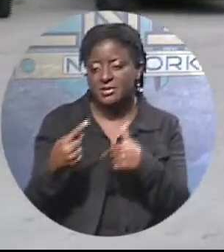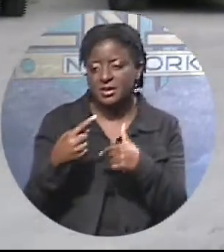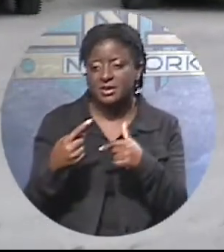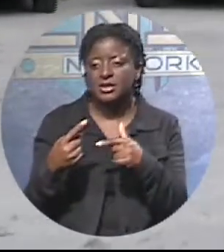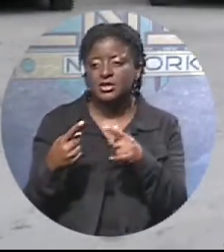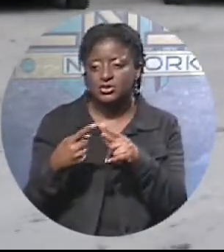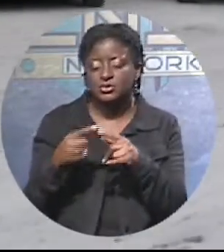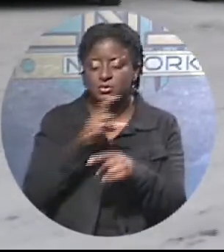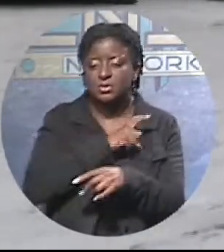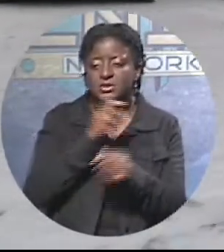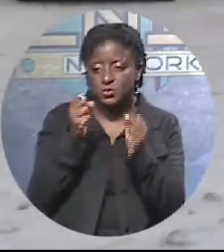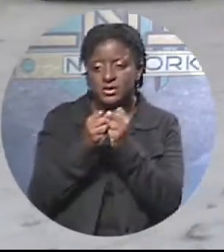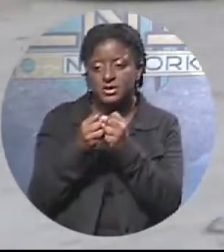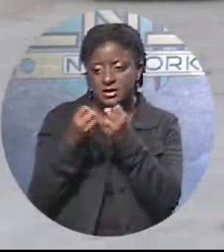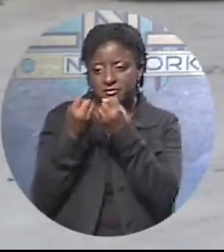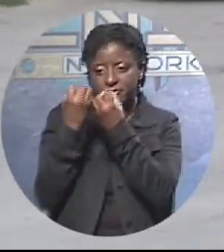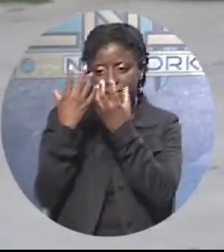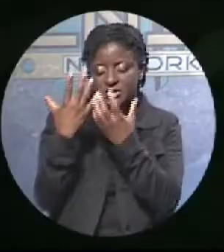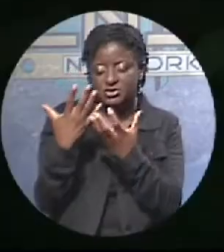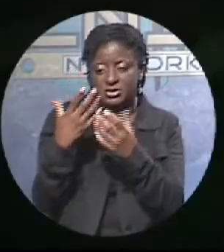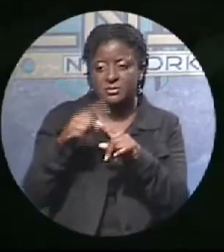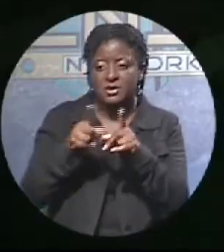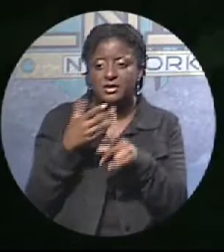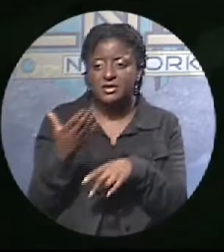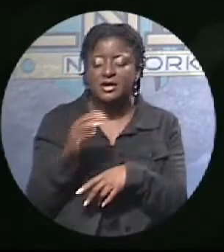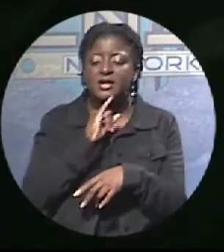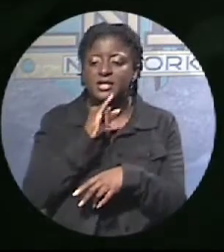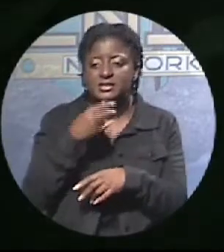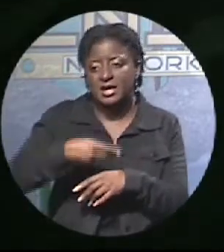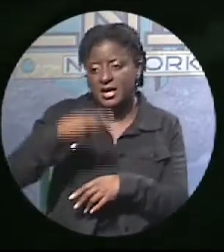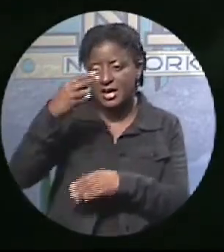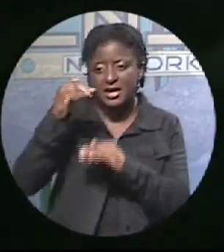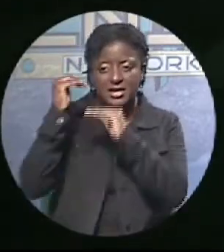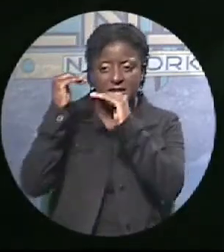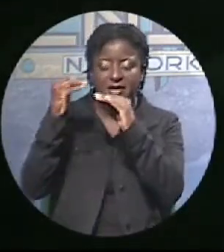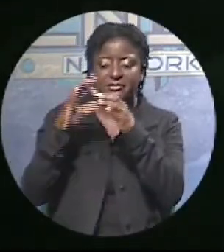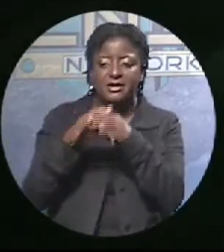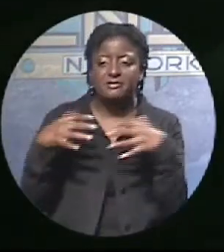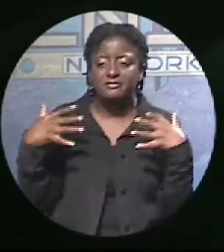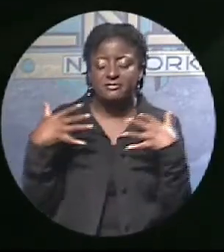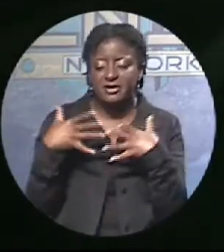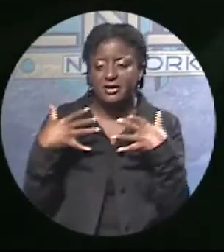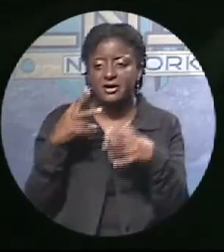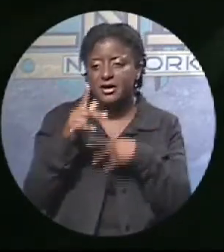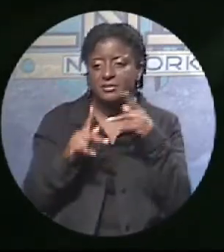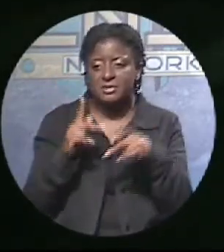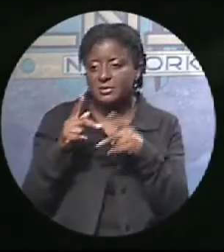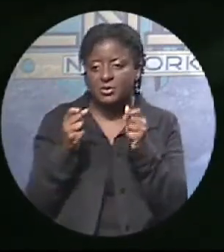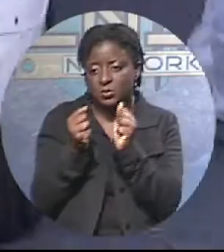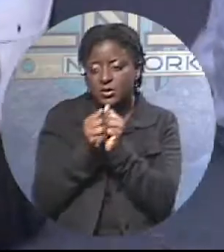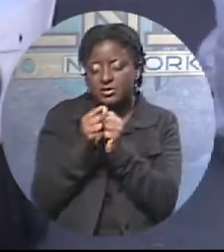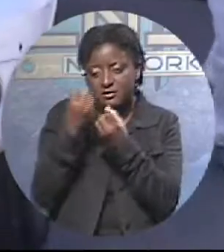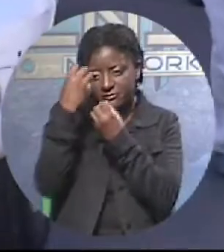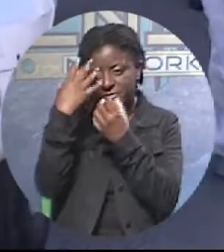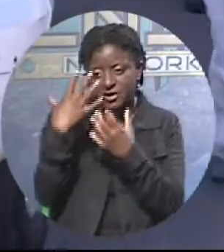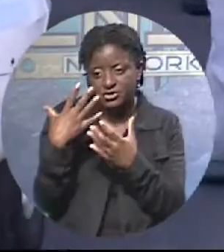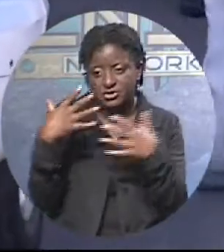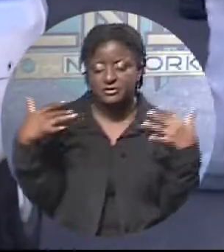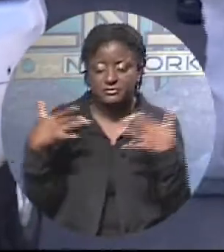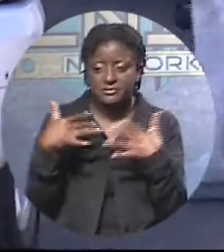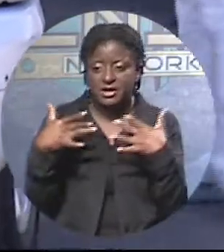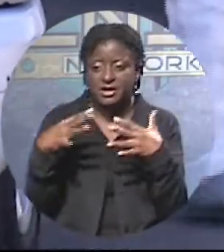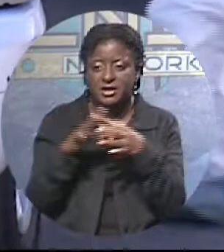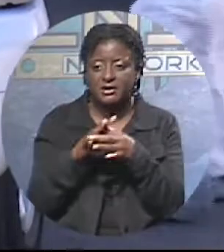But he admits there is a high level of fear as witnesses and those with information regarding crime fear especially being identified. The